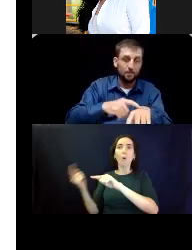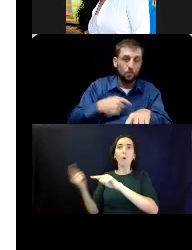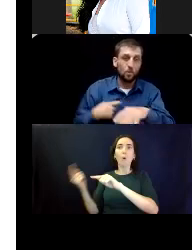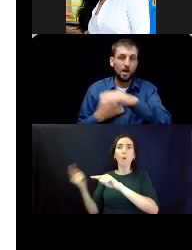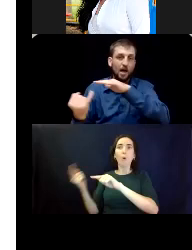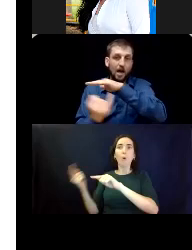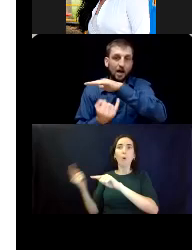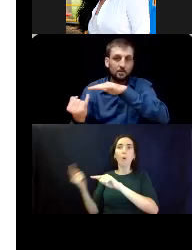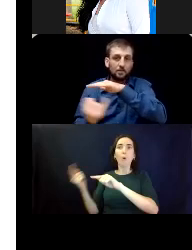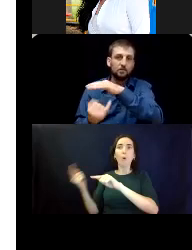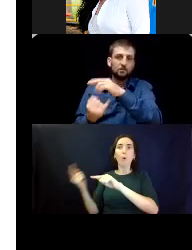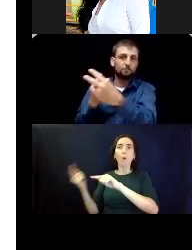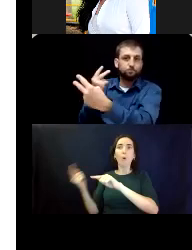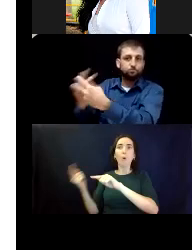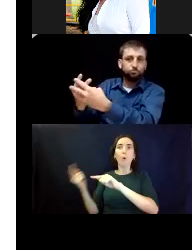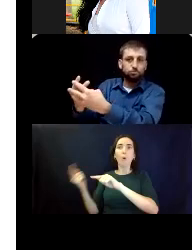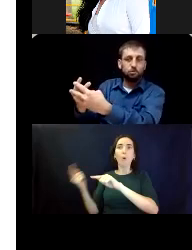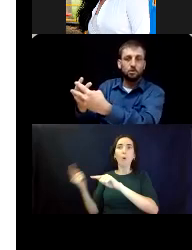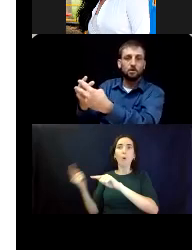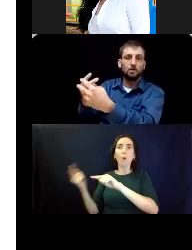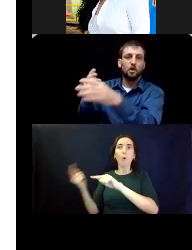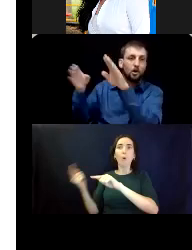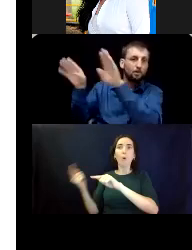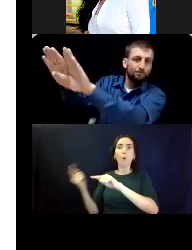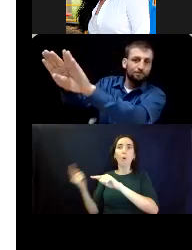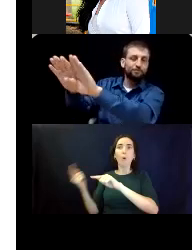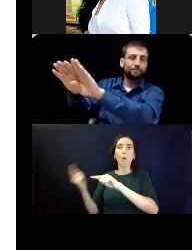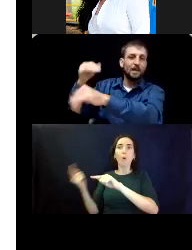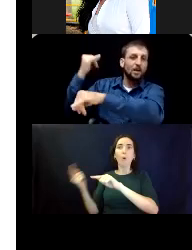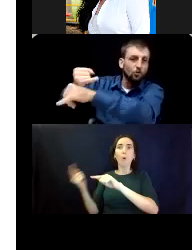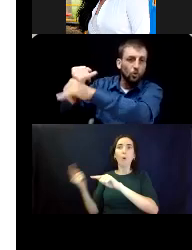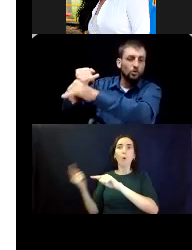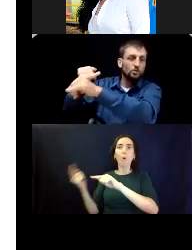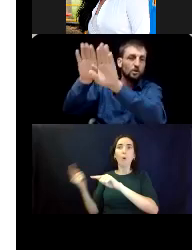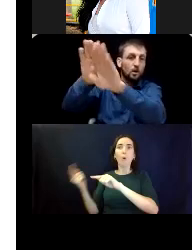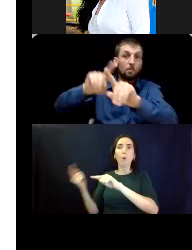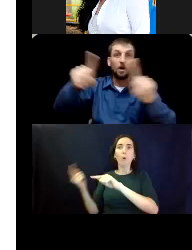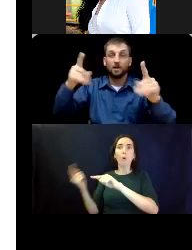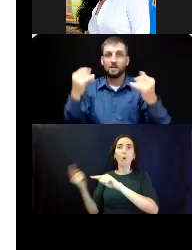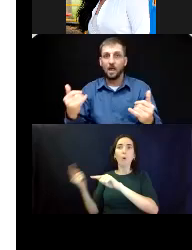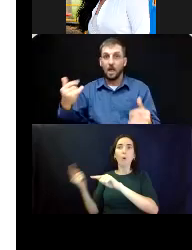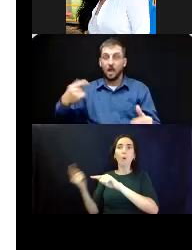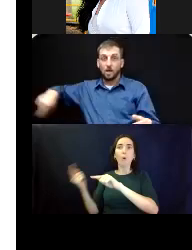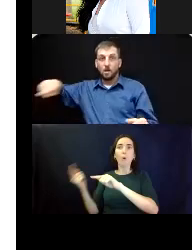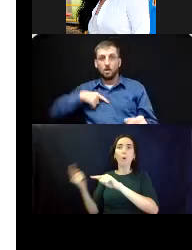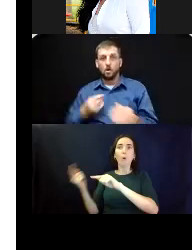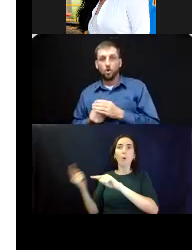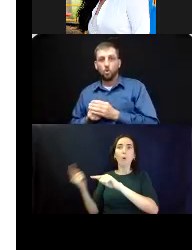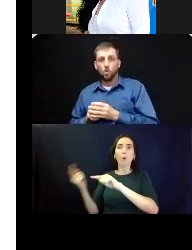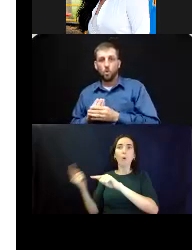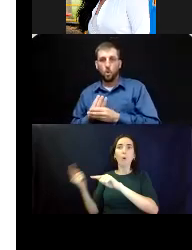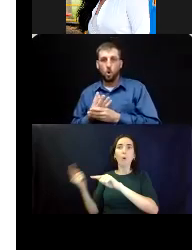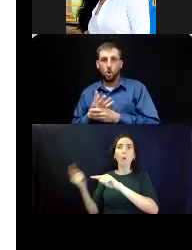pits, closets, and institutions everywhere. But there is a growing consciousness among us, because there is always